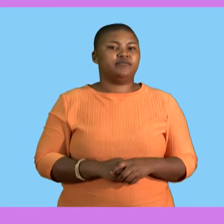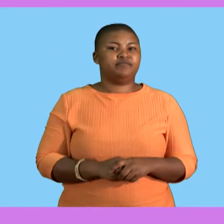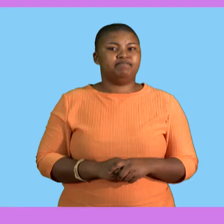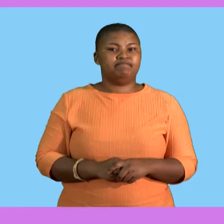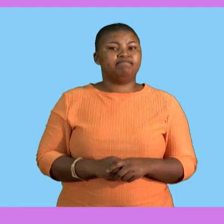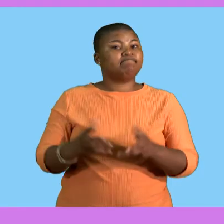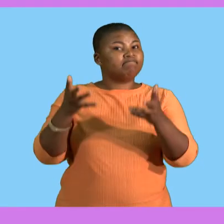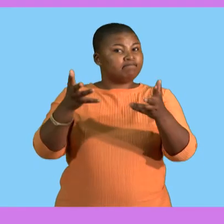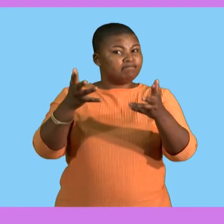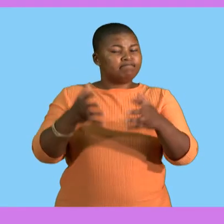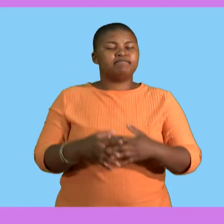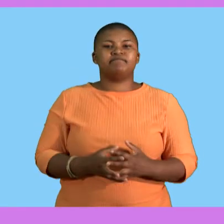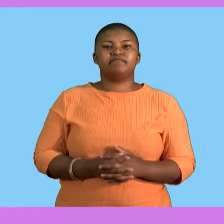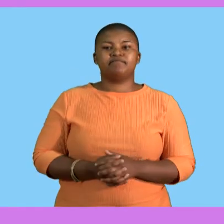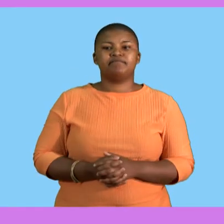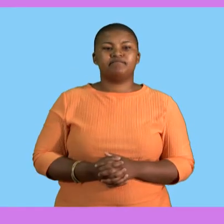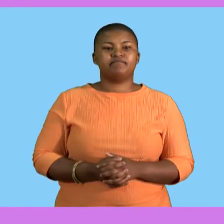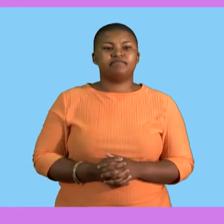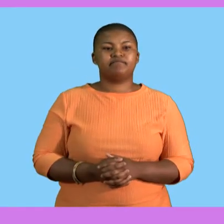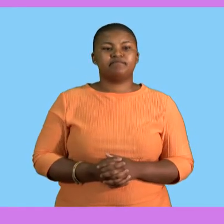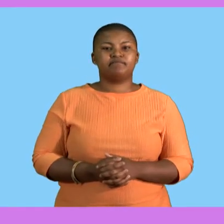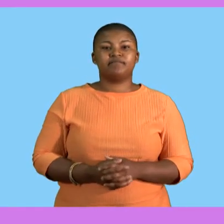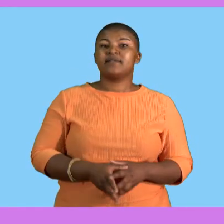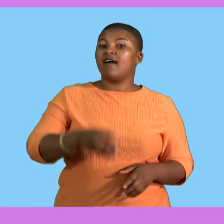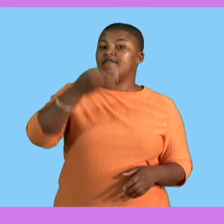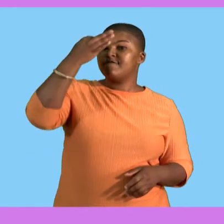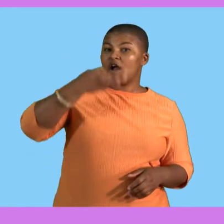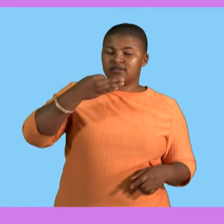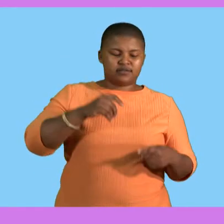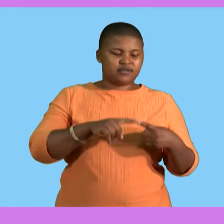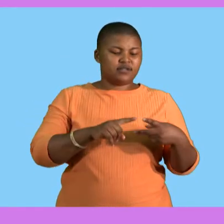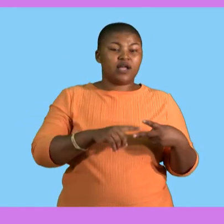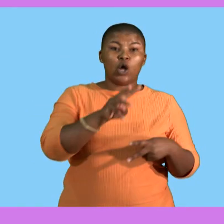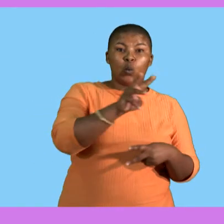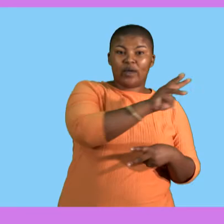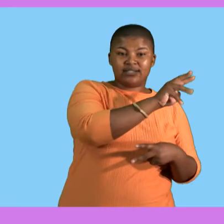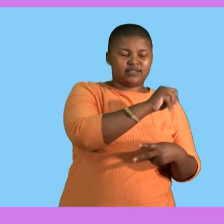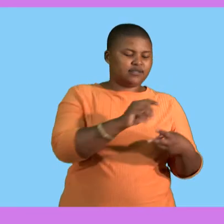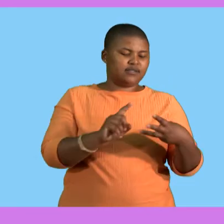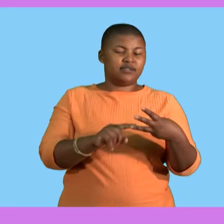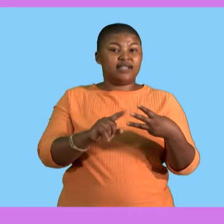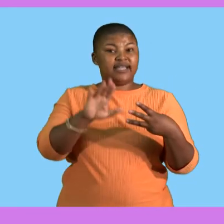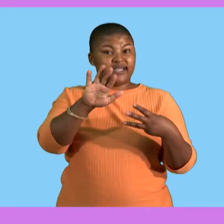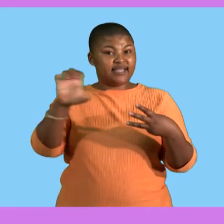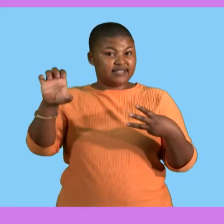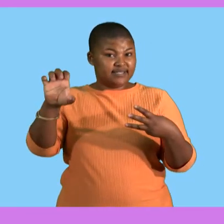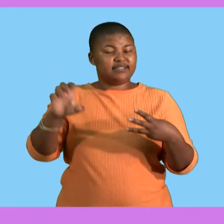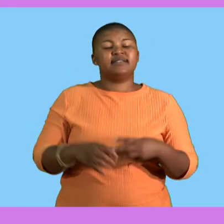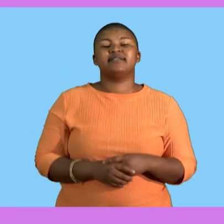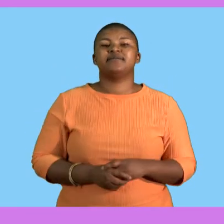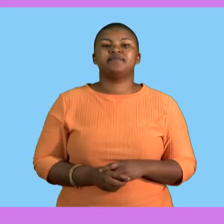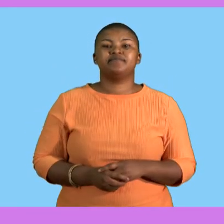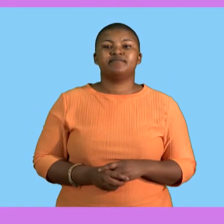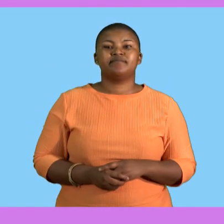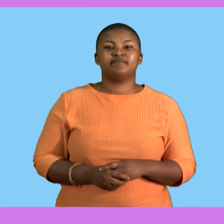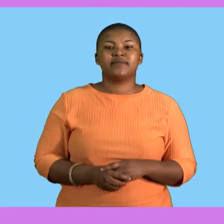And it will look like that. So now we've got the front view, the western elevation, and the eastern